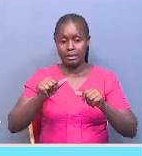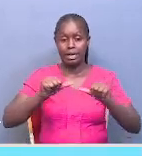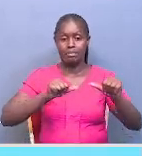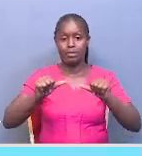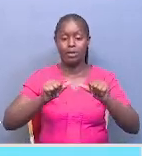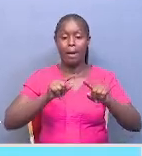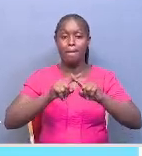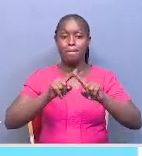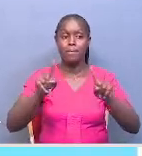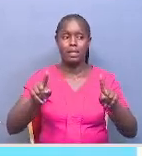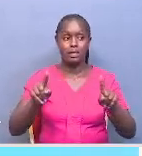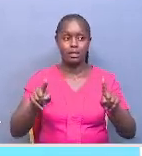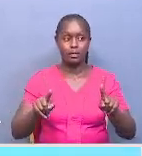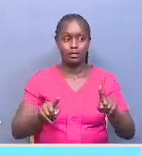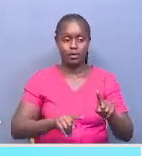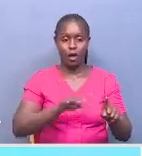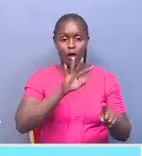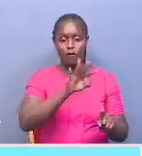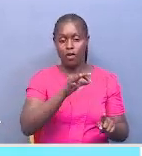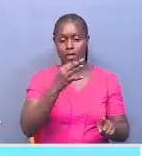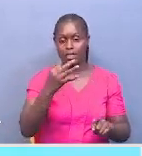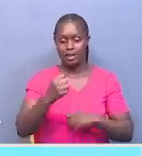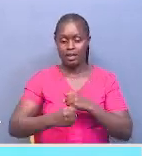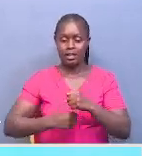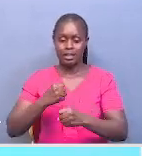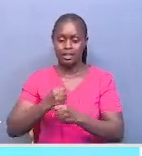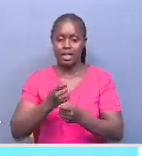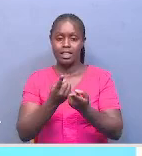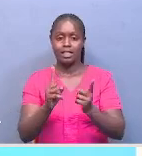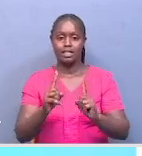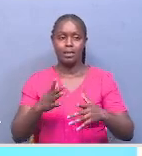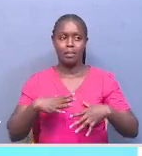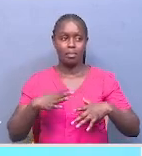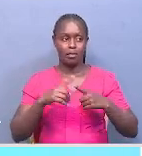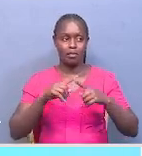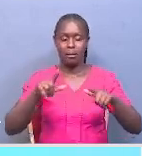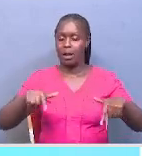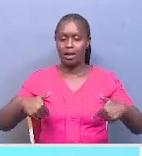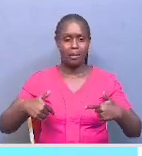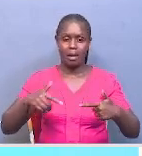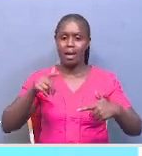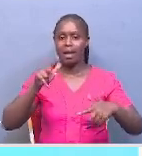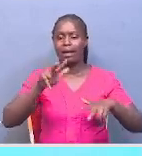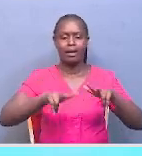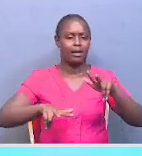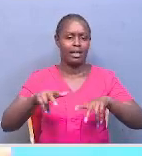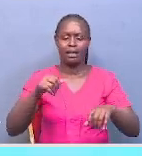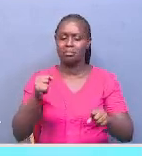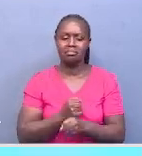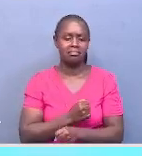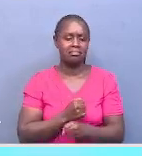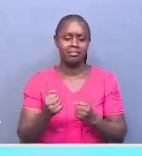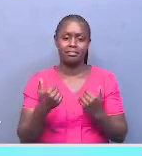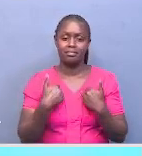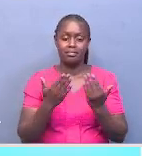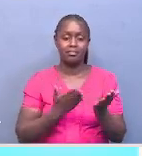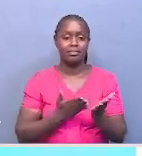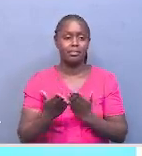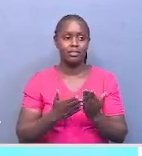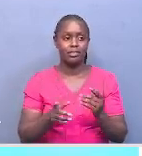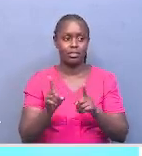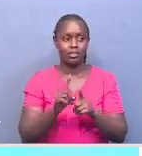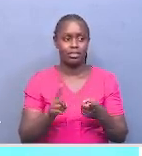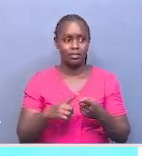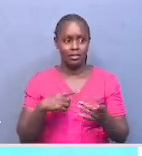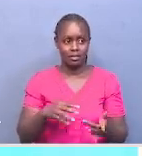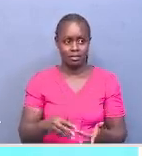But 3 years down the line, the people of Laikipia, the people of Kirinyaga cannot get health services. Laikipia people do not have